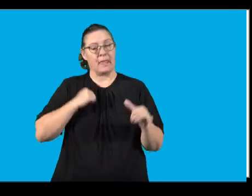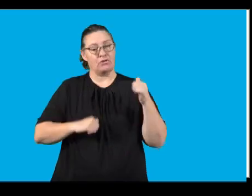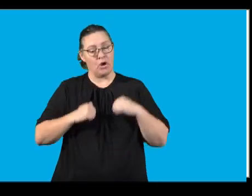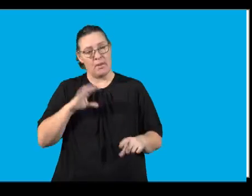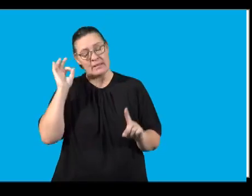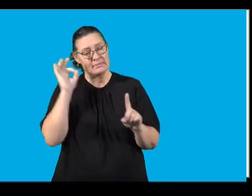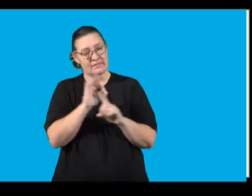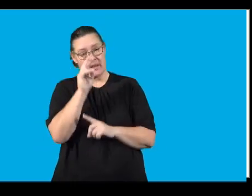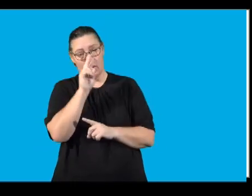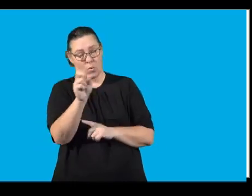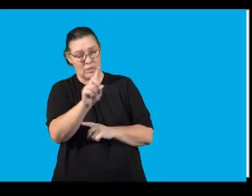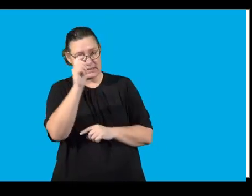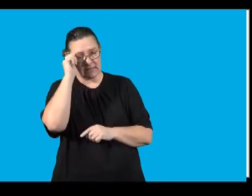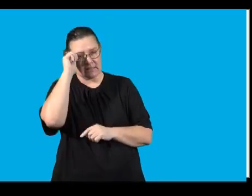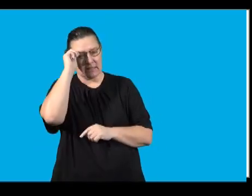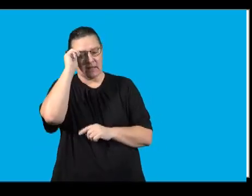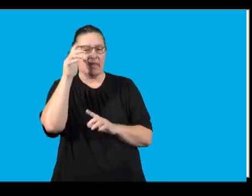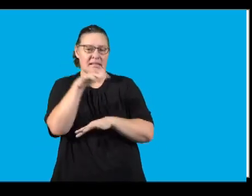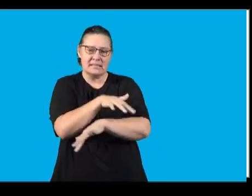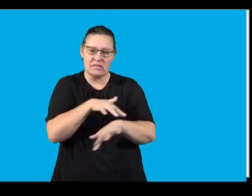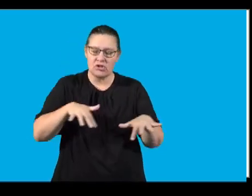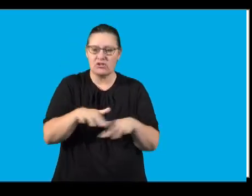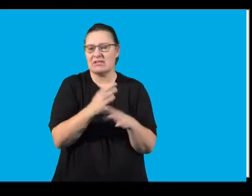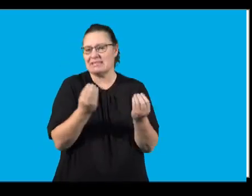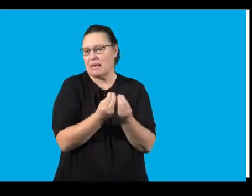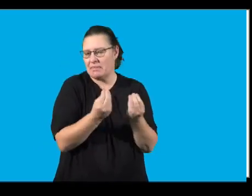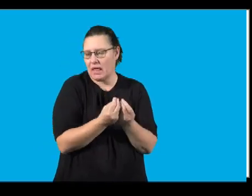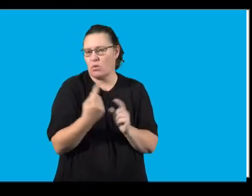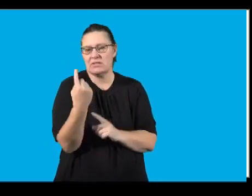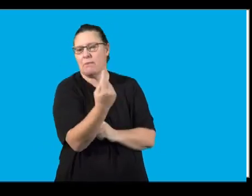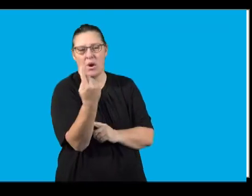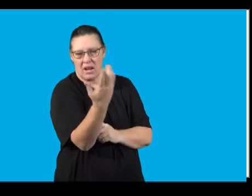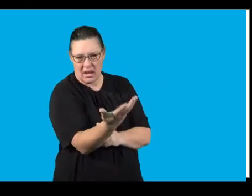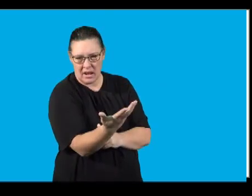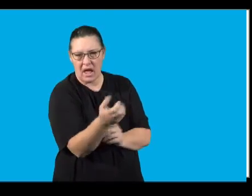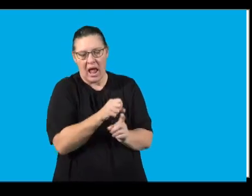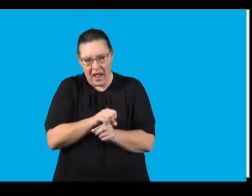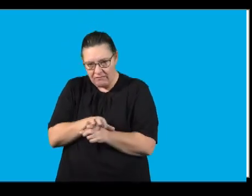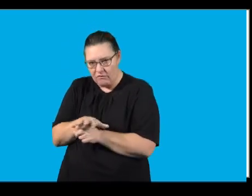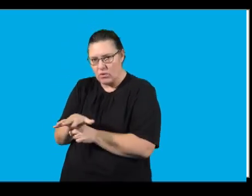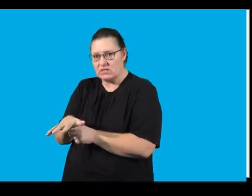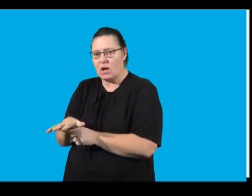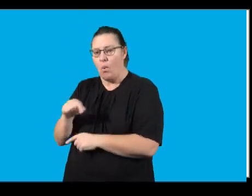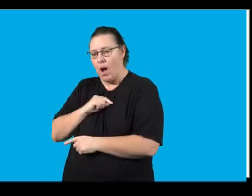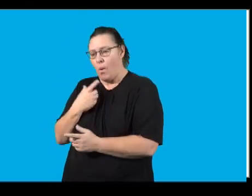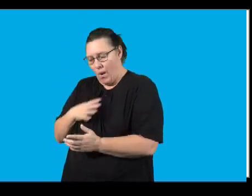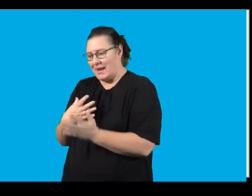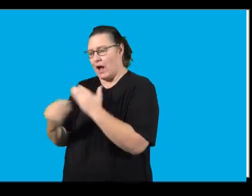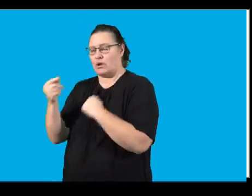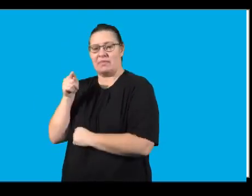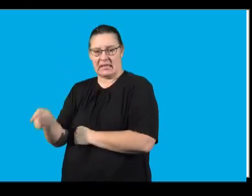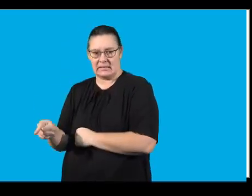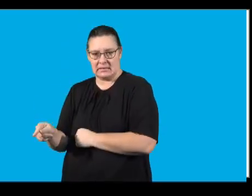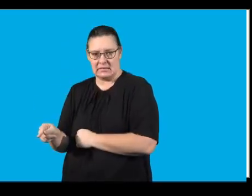And remember, in our drama, we specifically looked at how a situation, something or someone was influenced for